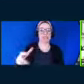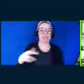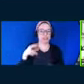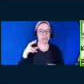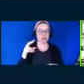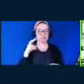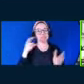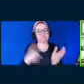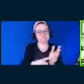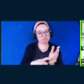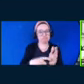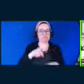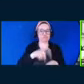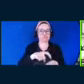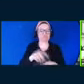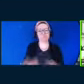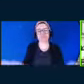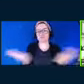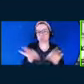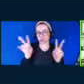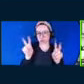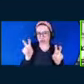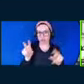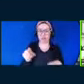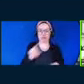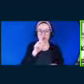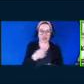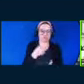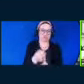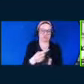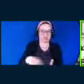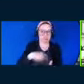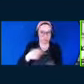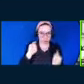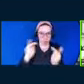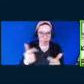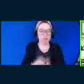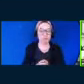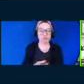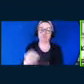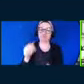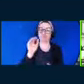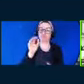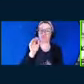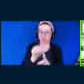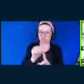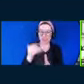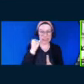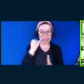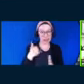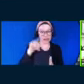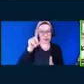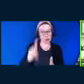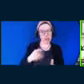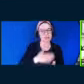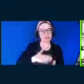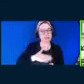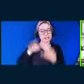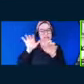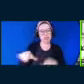all. I want to remind folks that if you have any questions, please put them in the Zoom Q&A